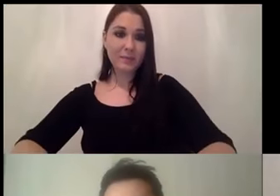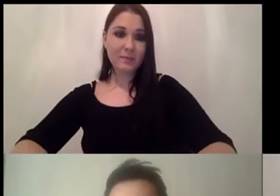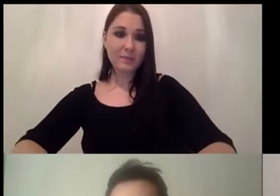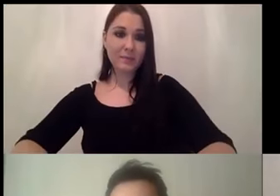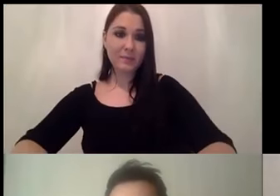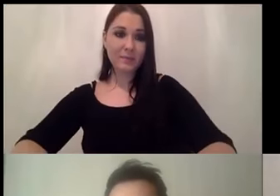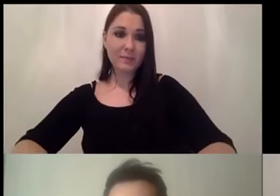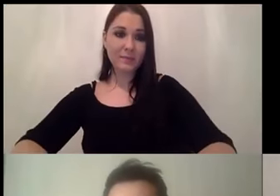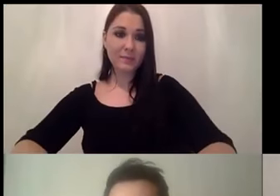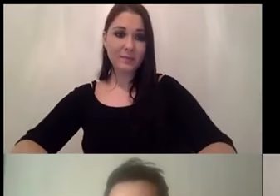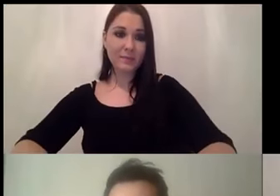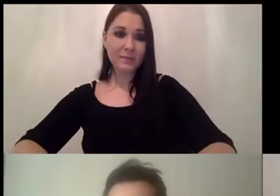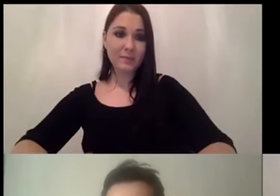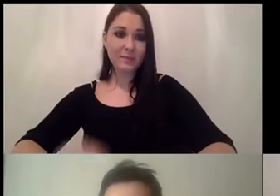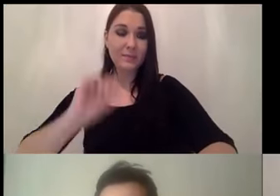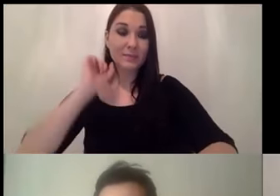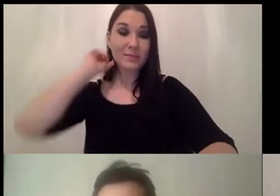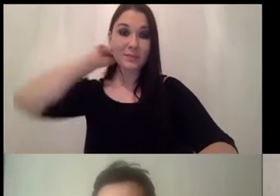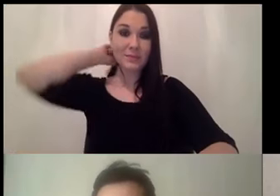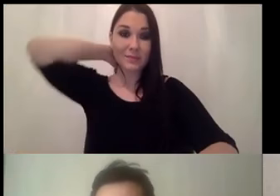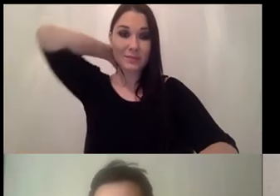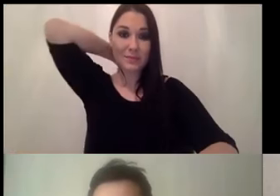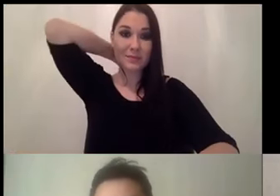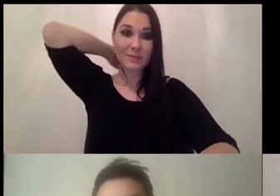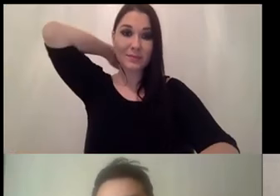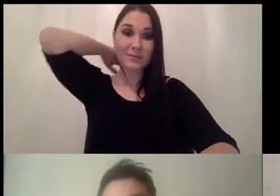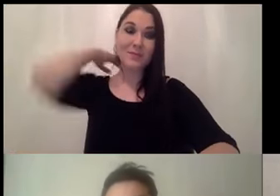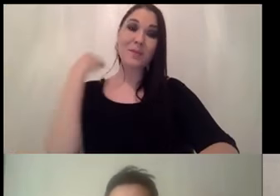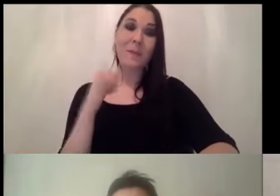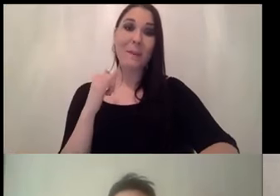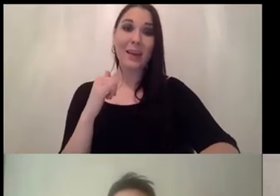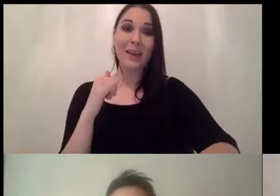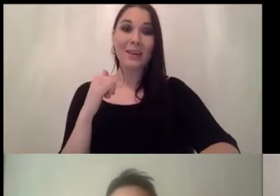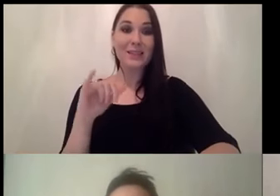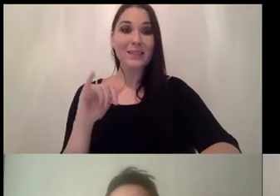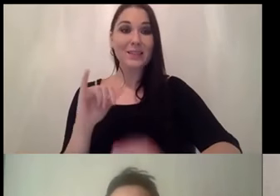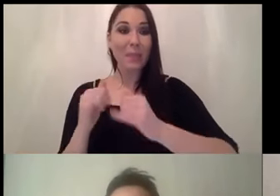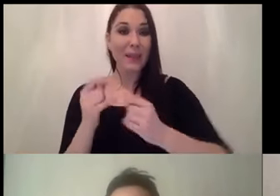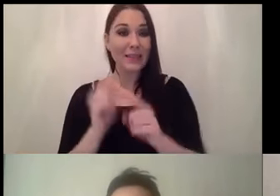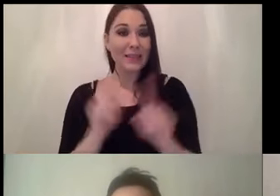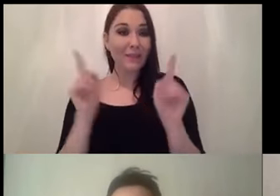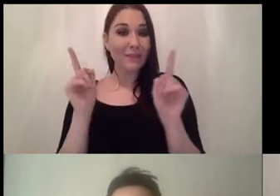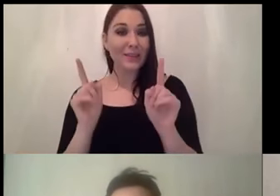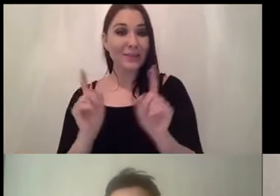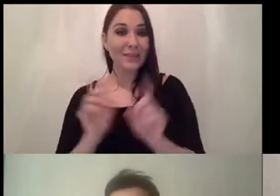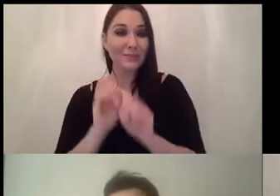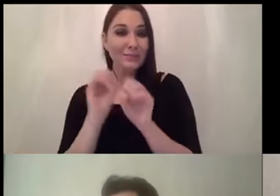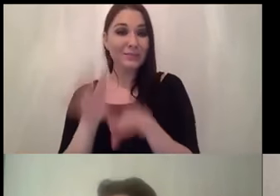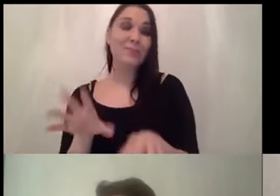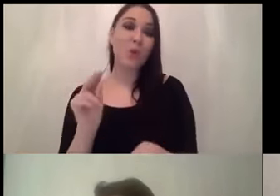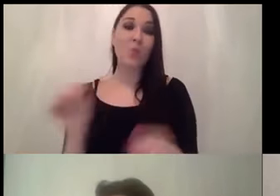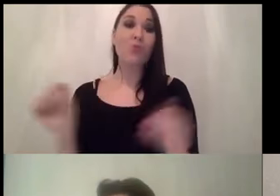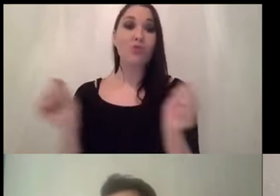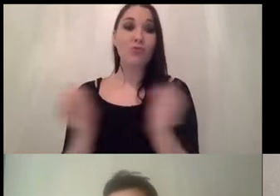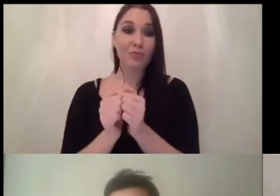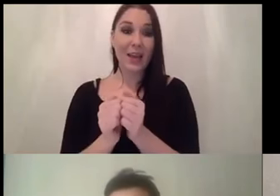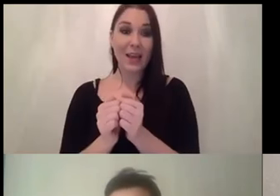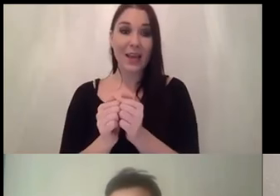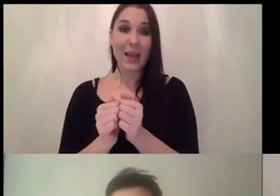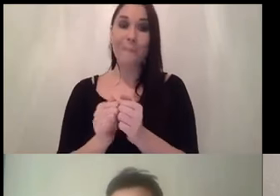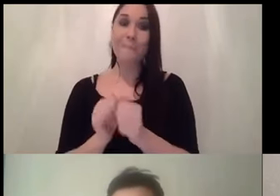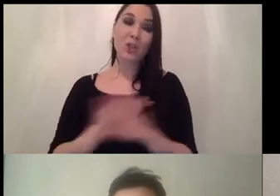Well, maybe I need to propose something different here. No, totally agree. Actually, it don't really need